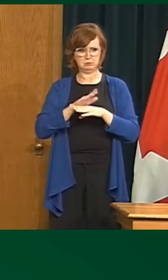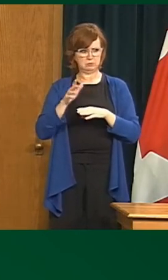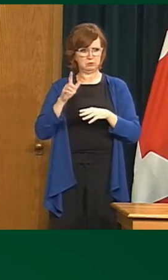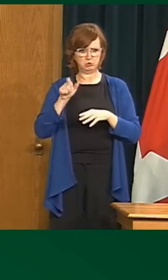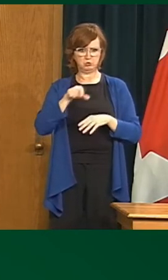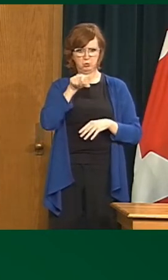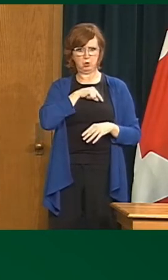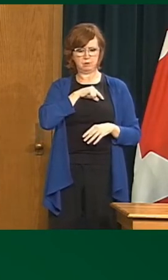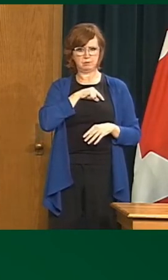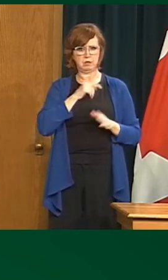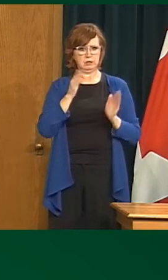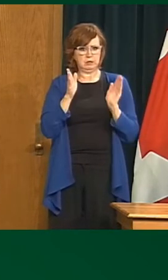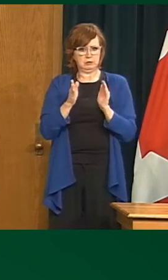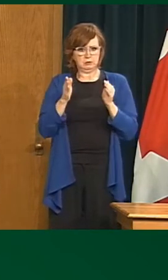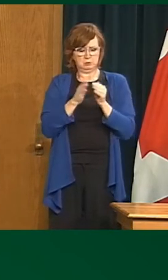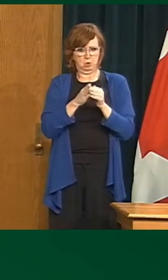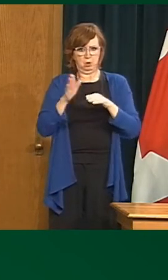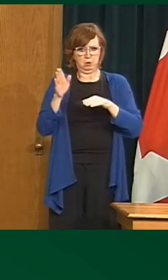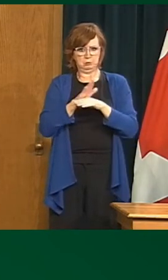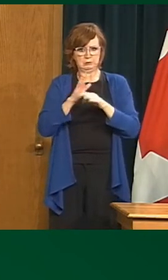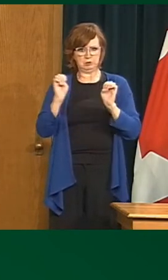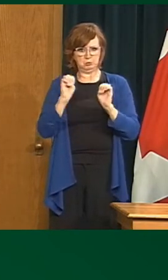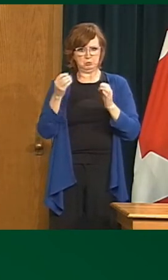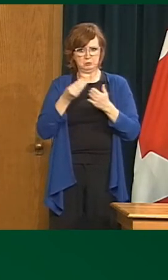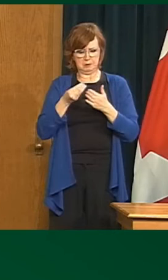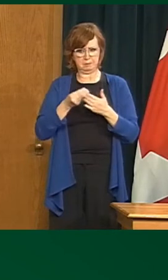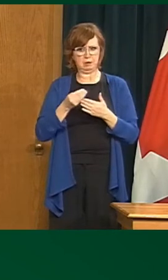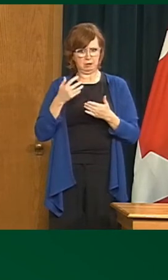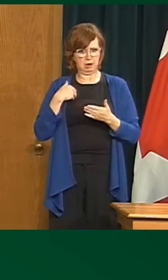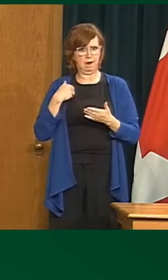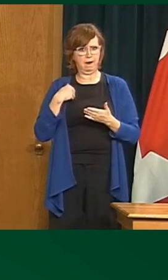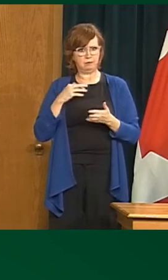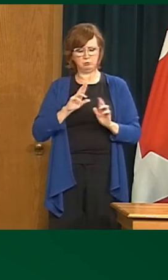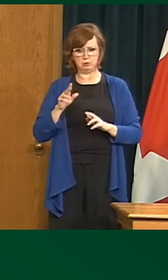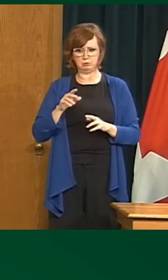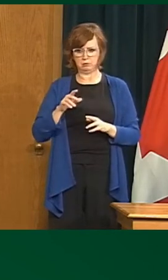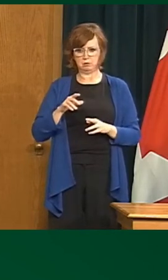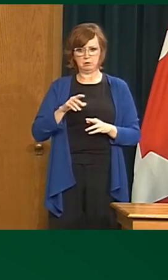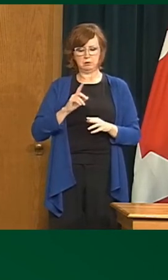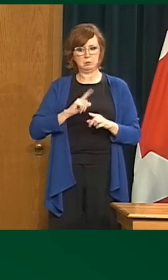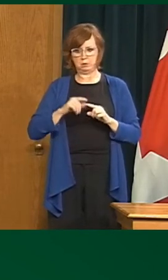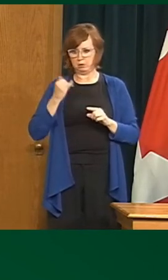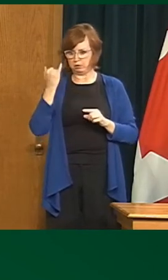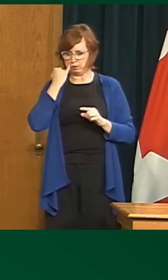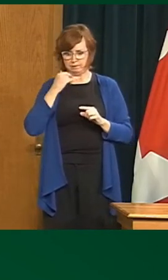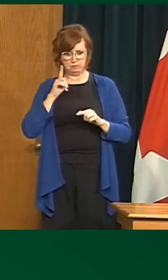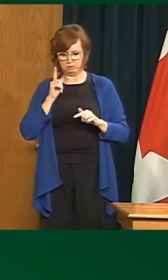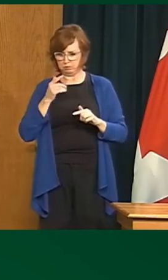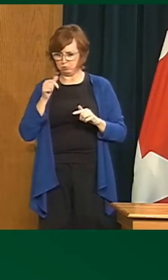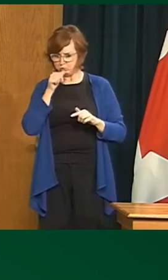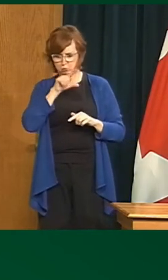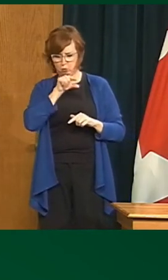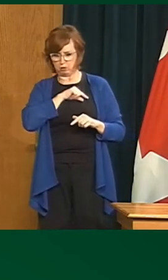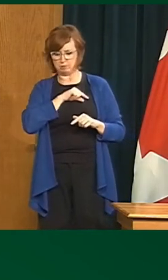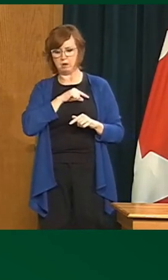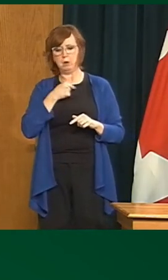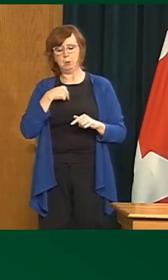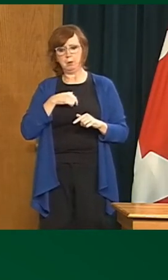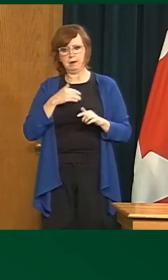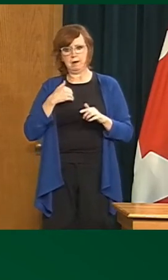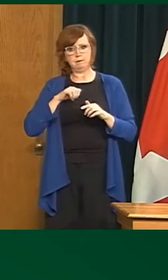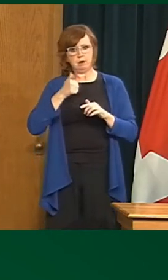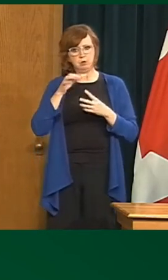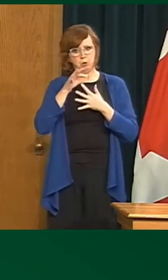Grant. If they aren't, they should know that we are doing everything within our financial power to enhance